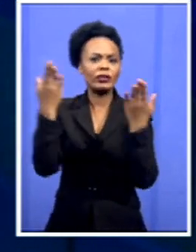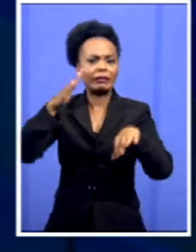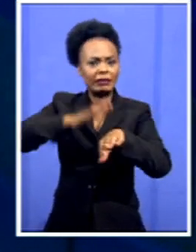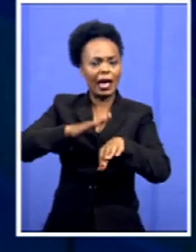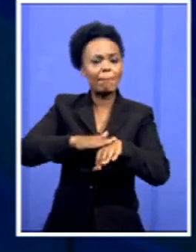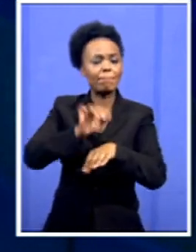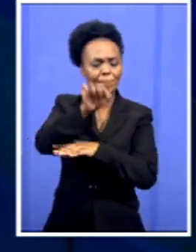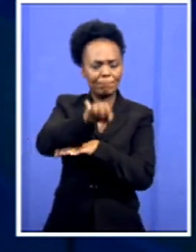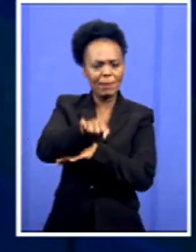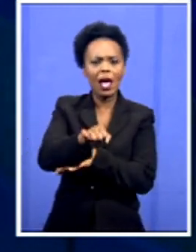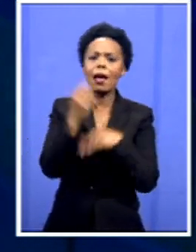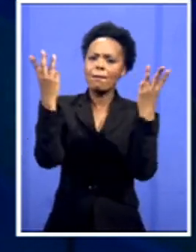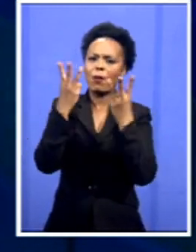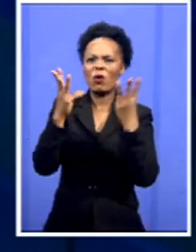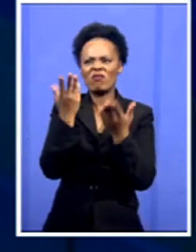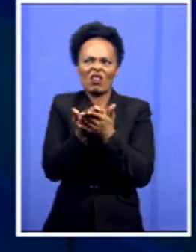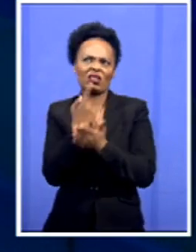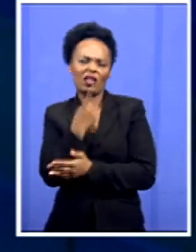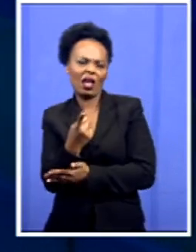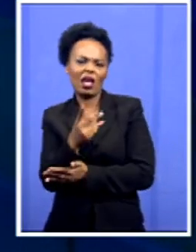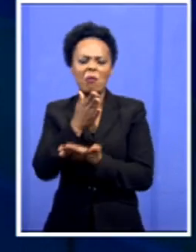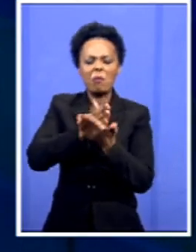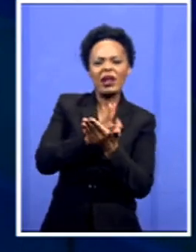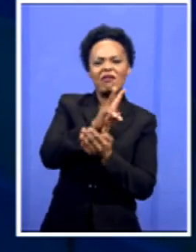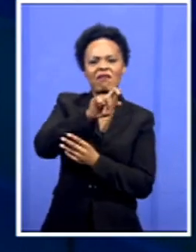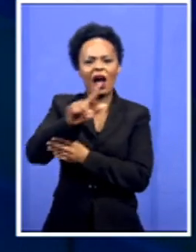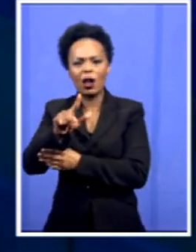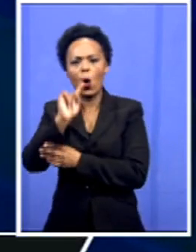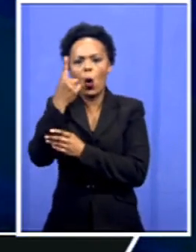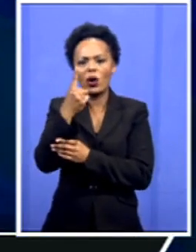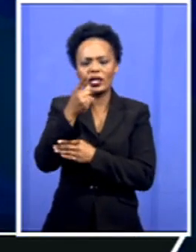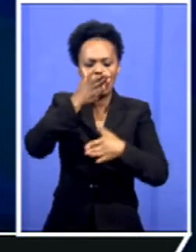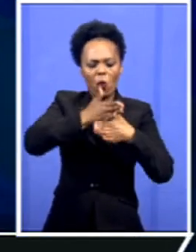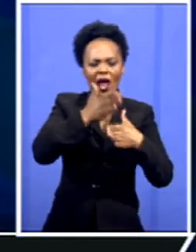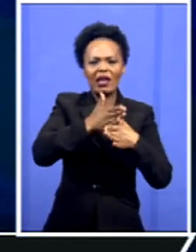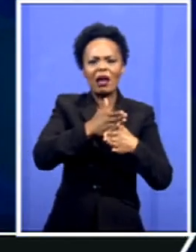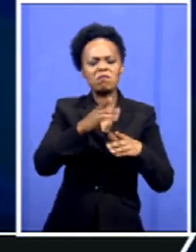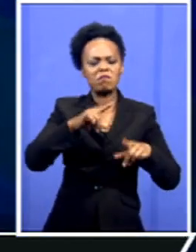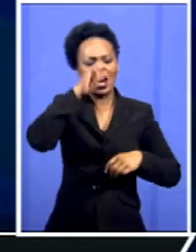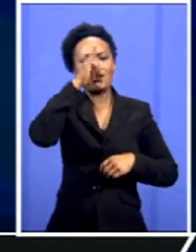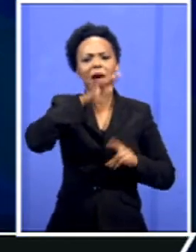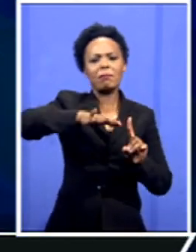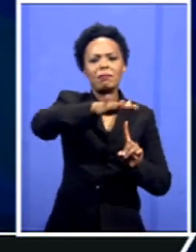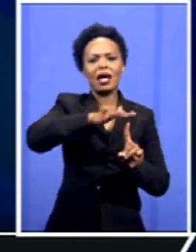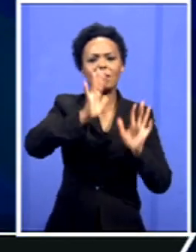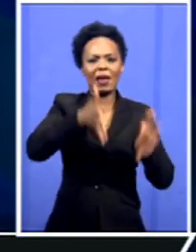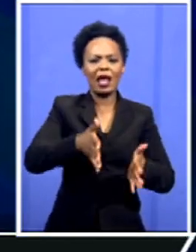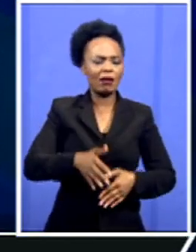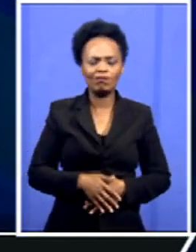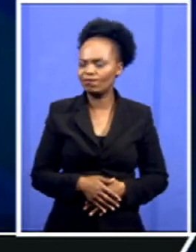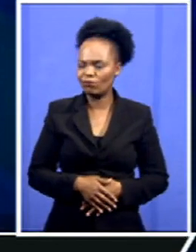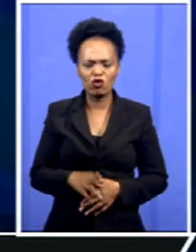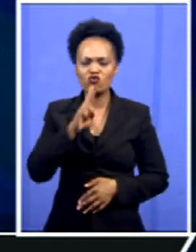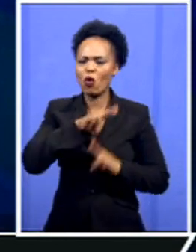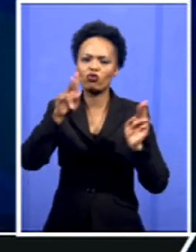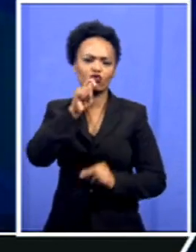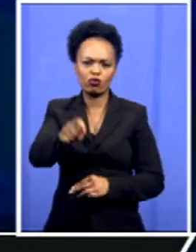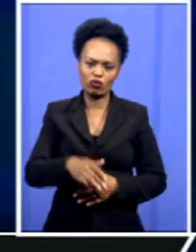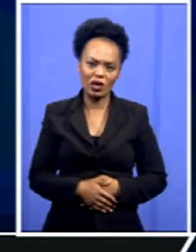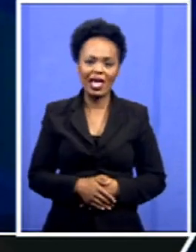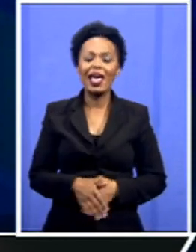where people will say that Midva only works in the influential areas, which is not quite true. The areas, yes,